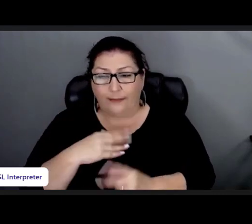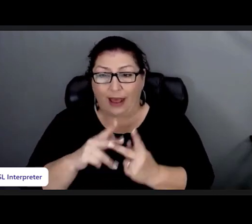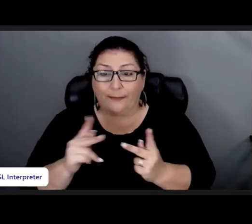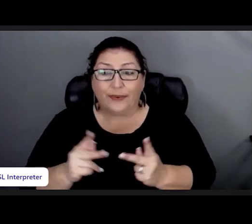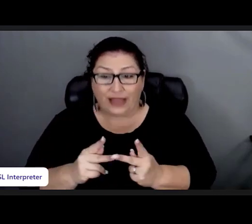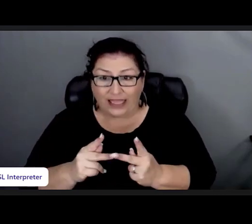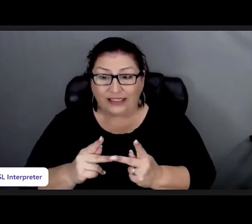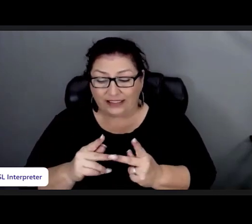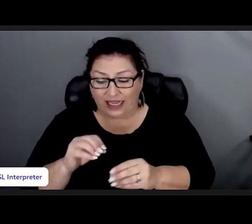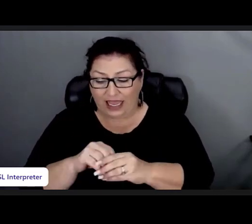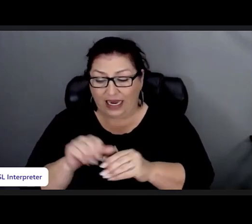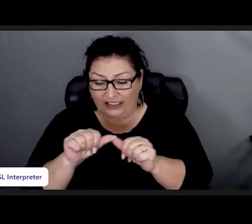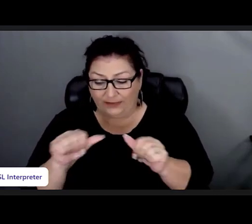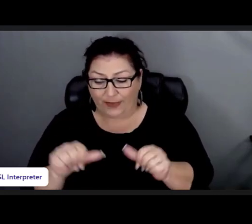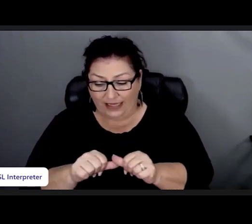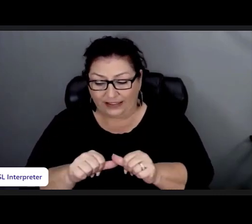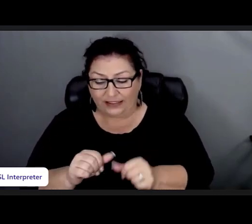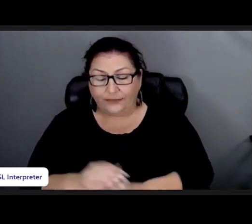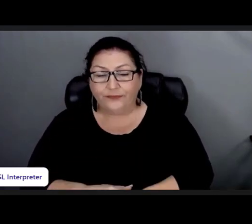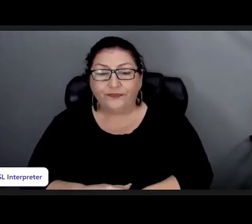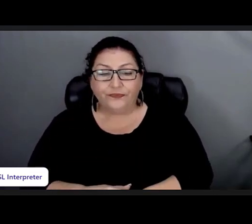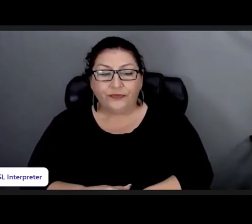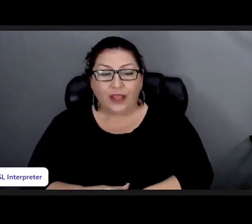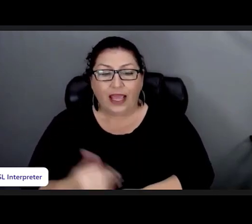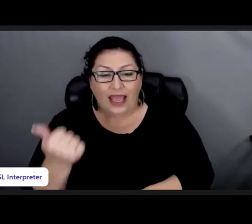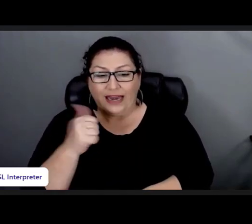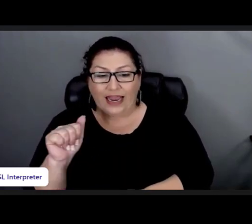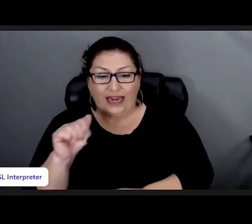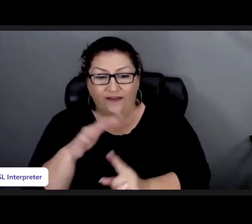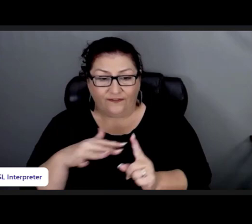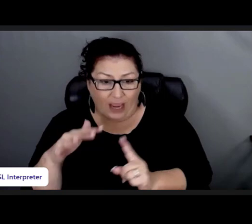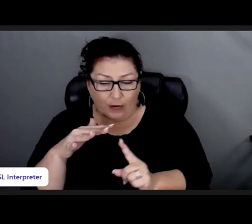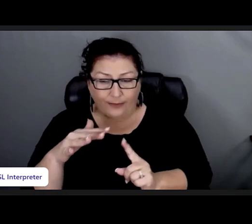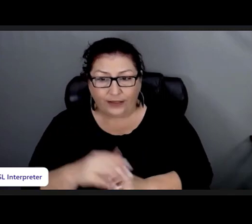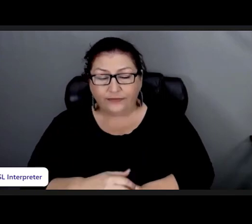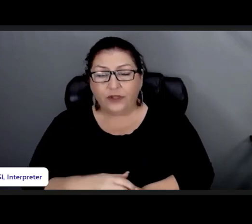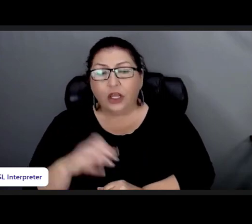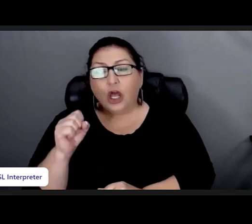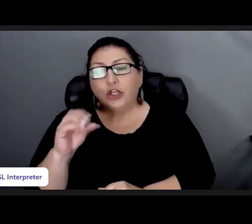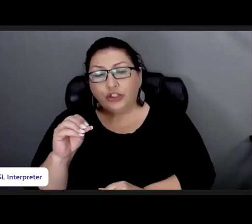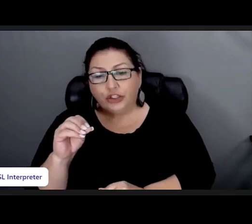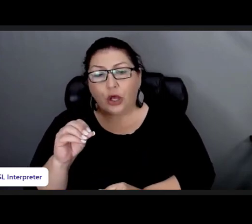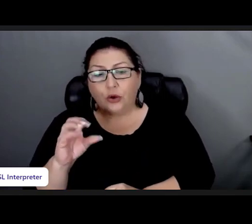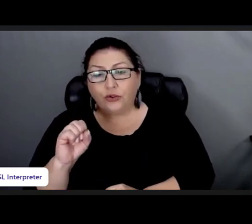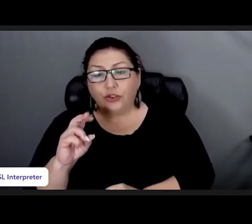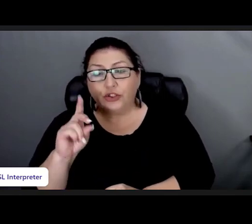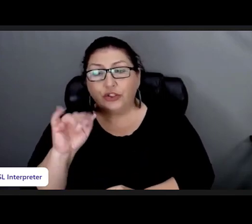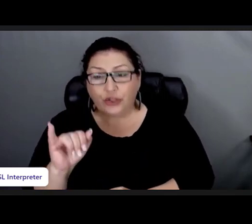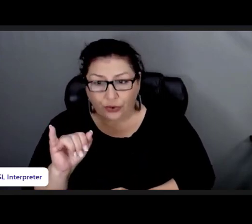in space, in any environment. And so Sudi's